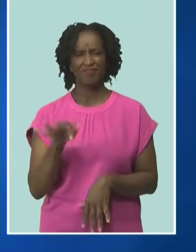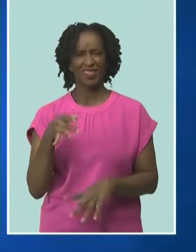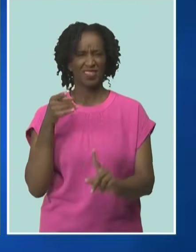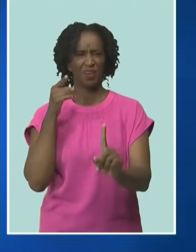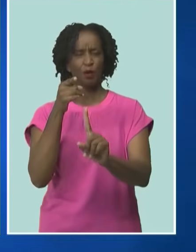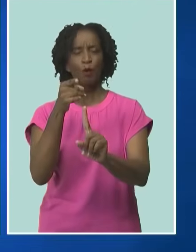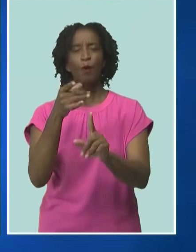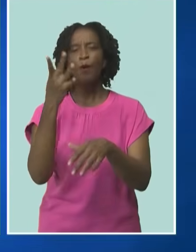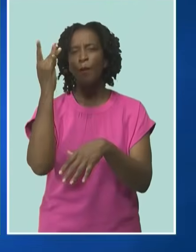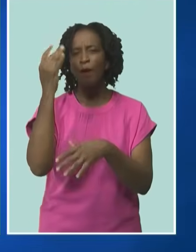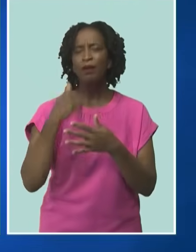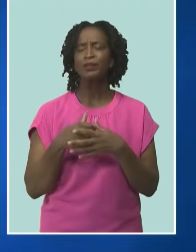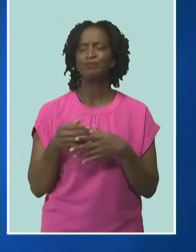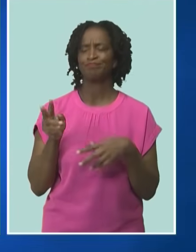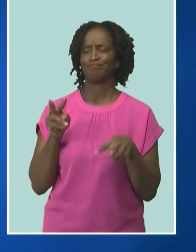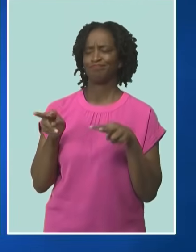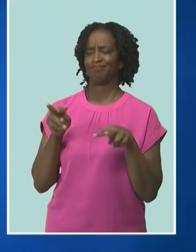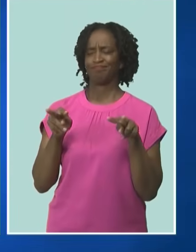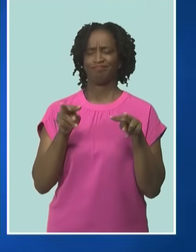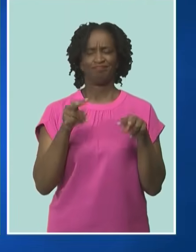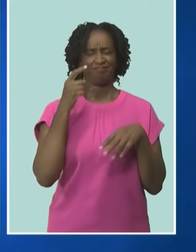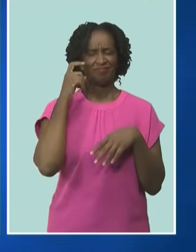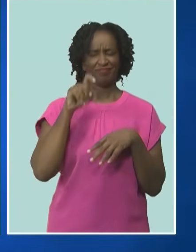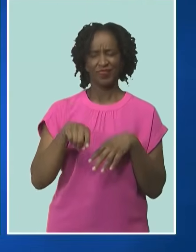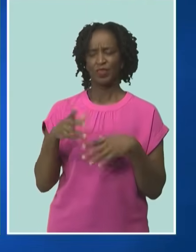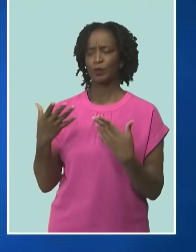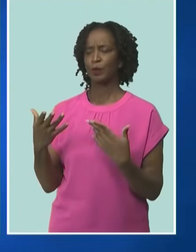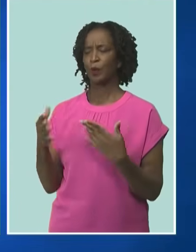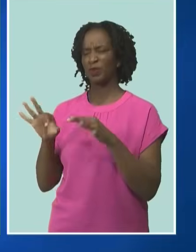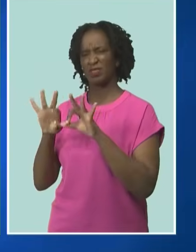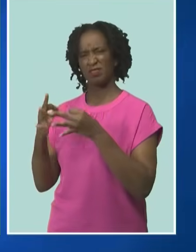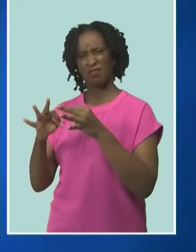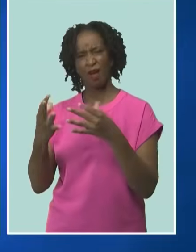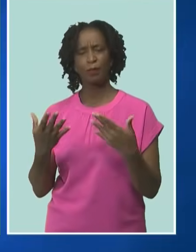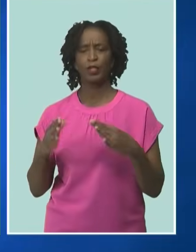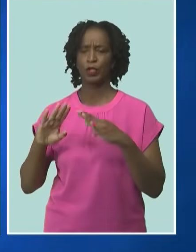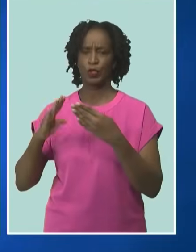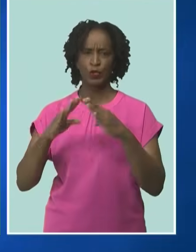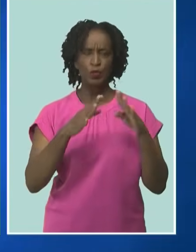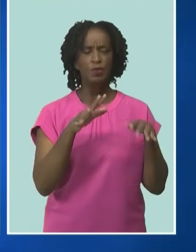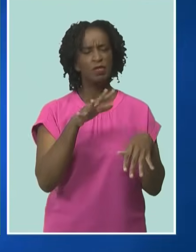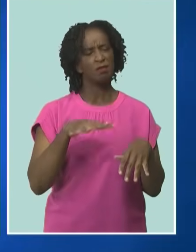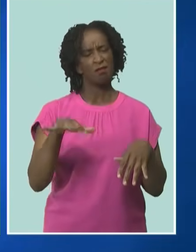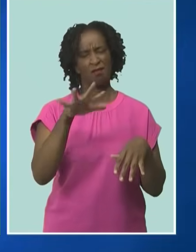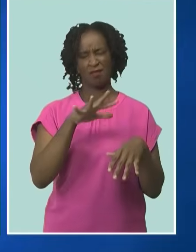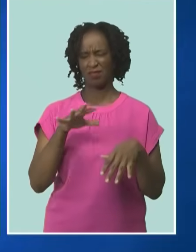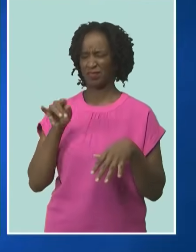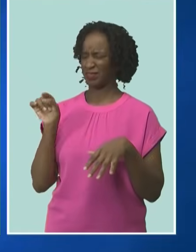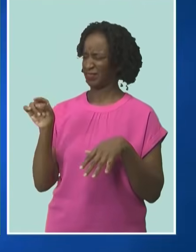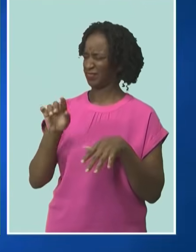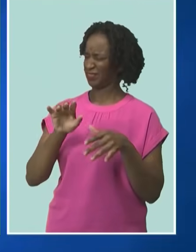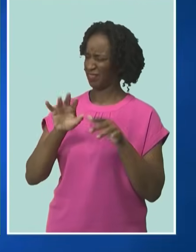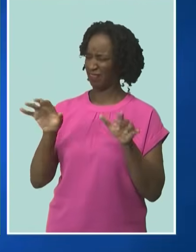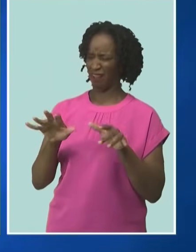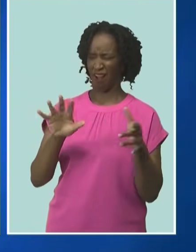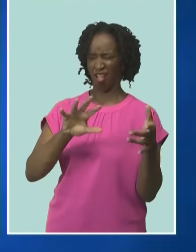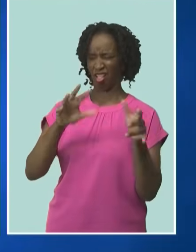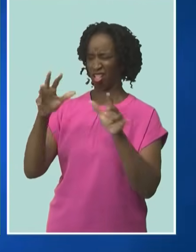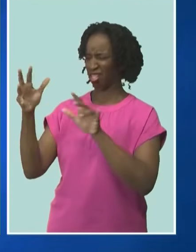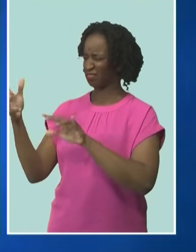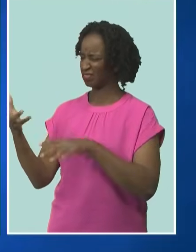of morals in our homes, communities, and other places. And